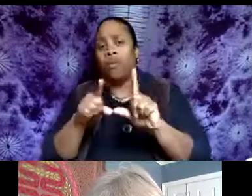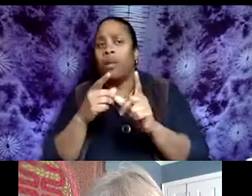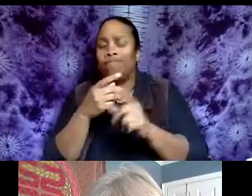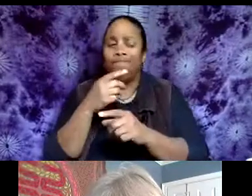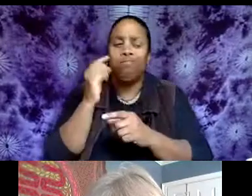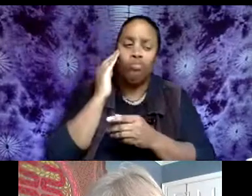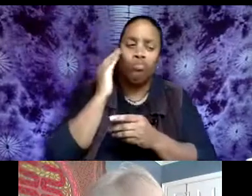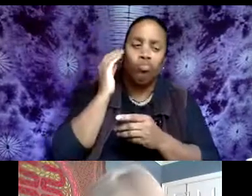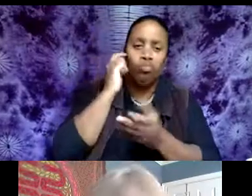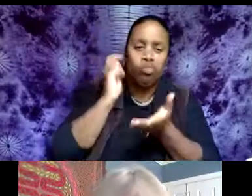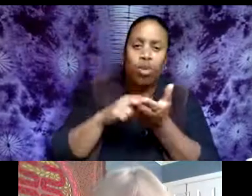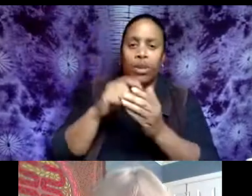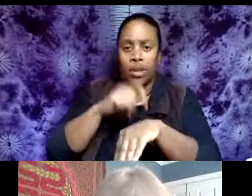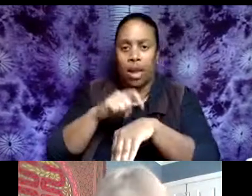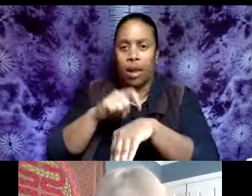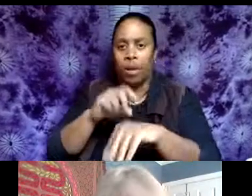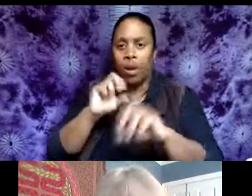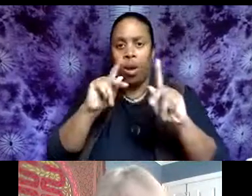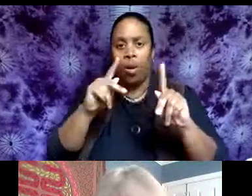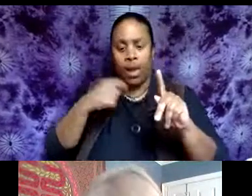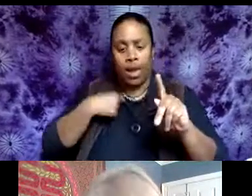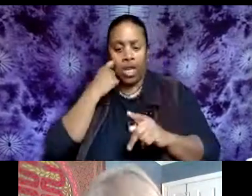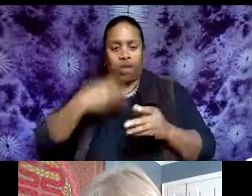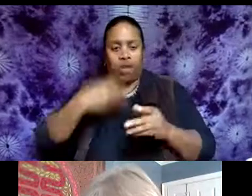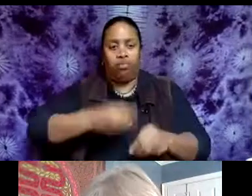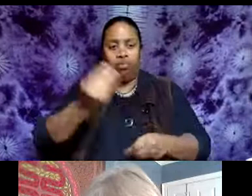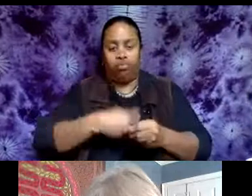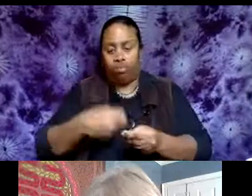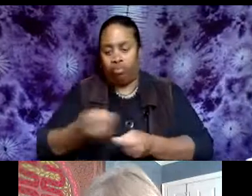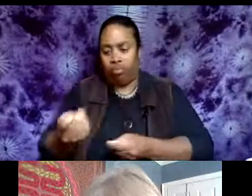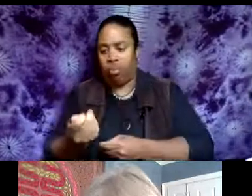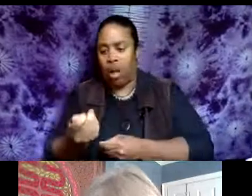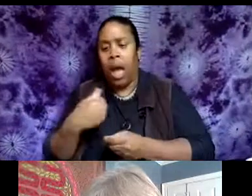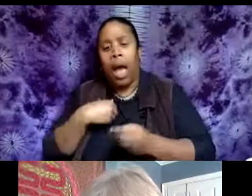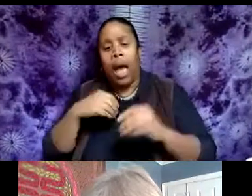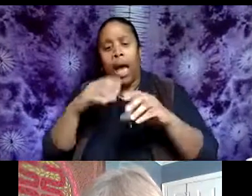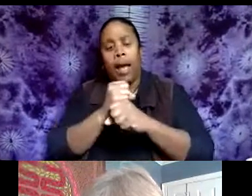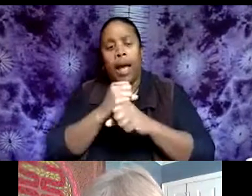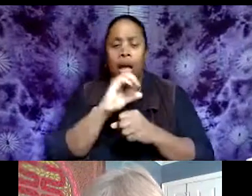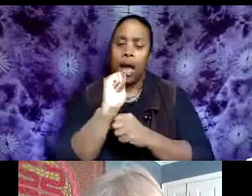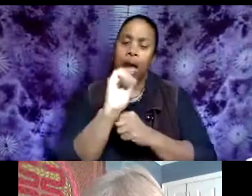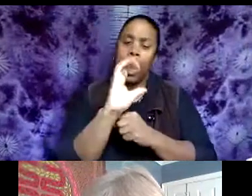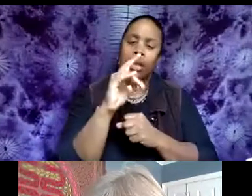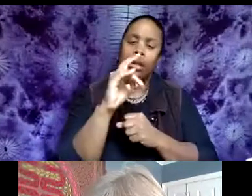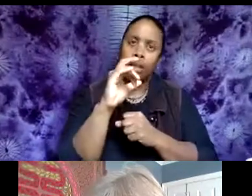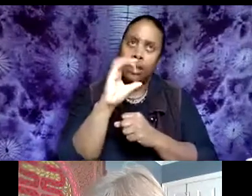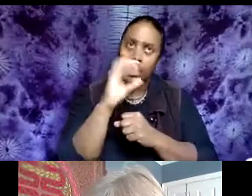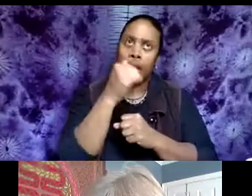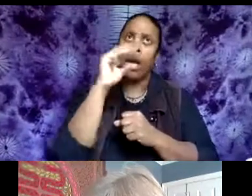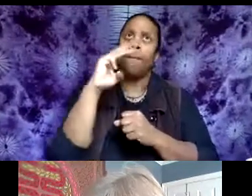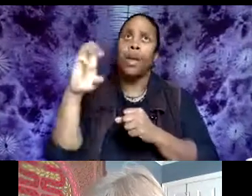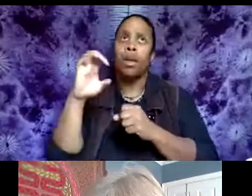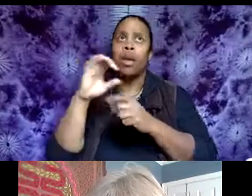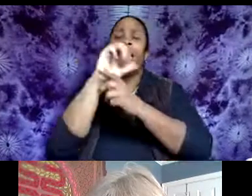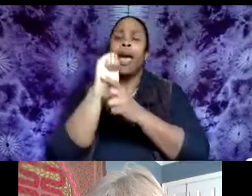Sally. Okay, so I just pulled some cards while you were talking, and I got Alchemy, Courage, and Cycles. So this